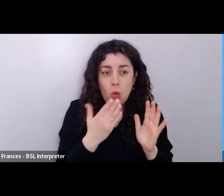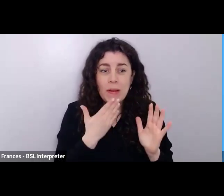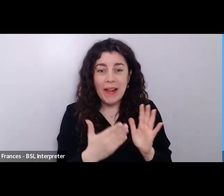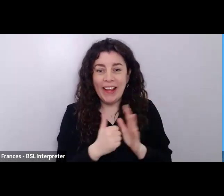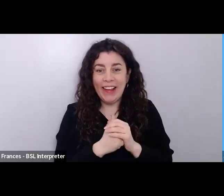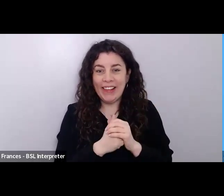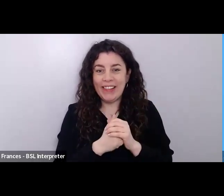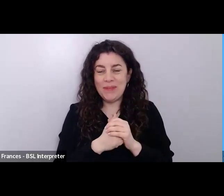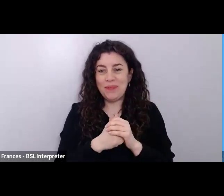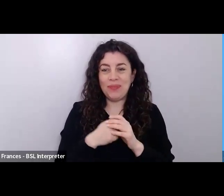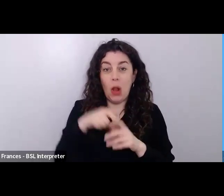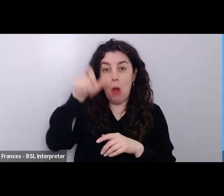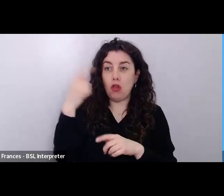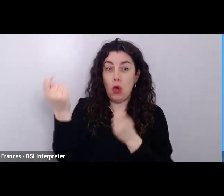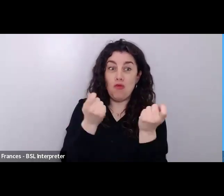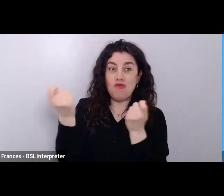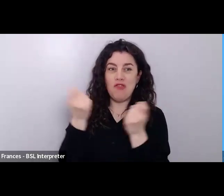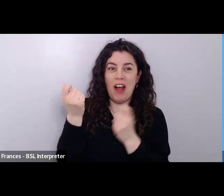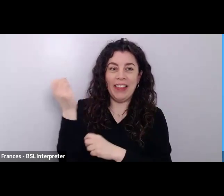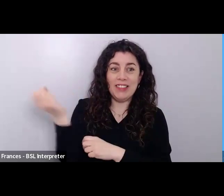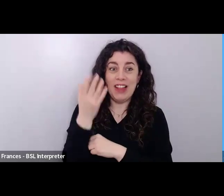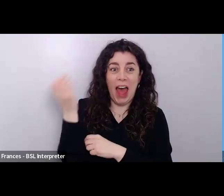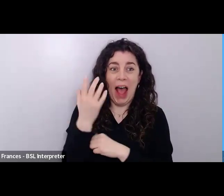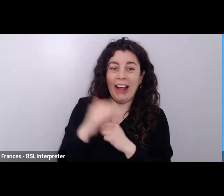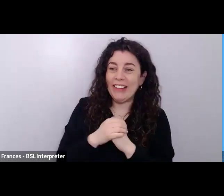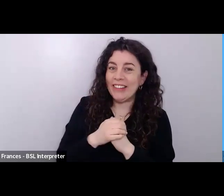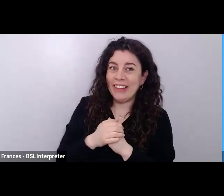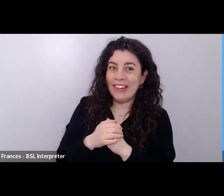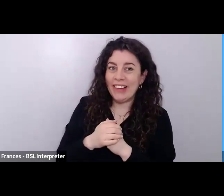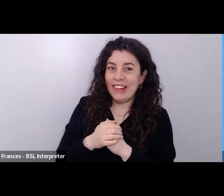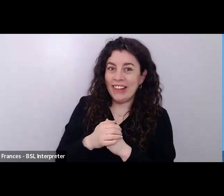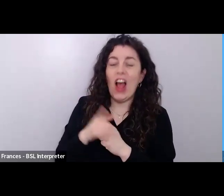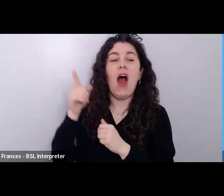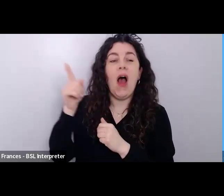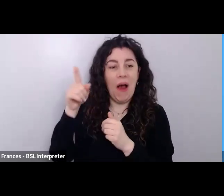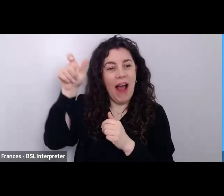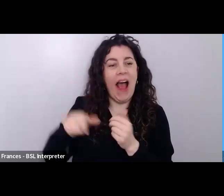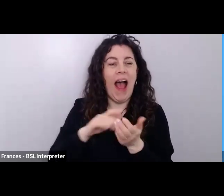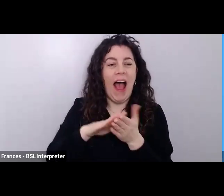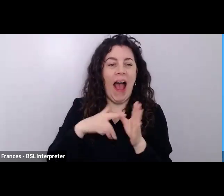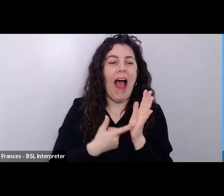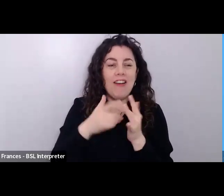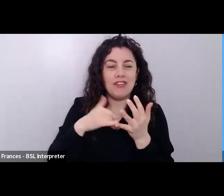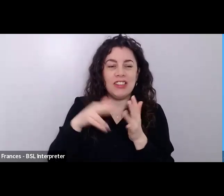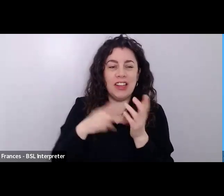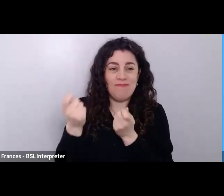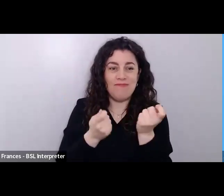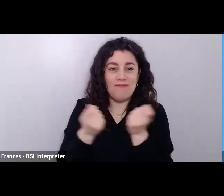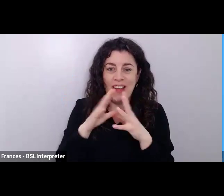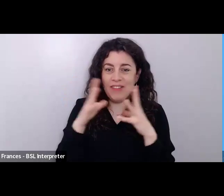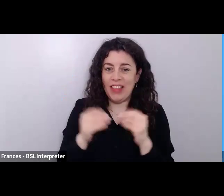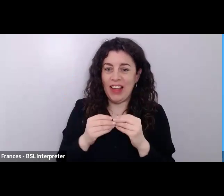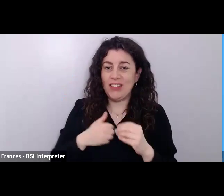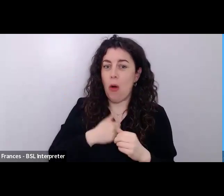Slide driver. Yes, Harrison, if you were able to play the video from 1:40. Harrison, sorry, Harrison, my memory is